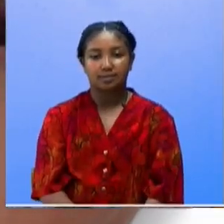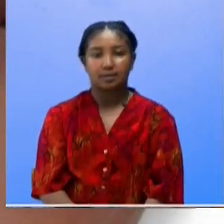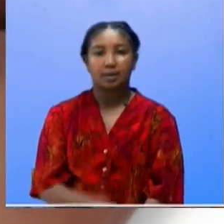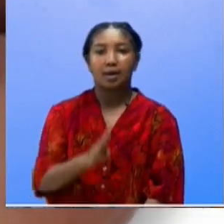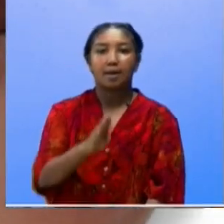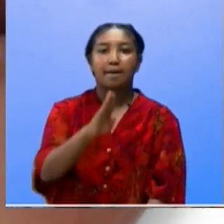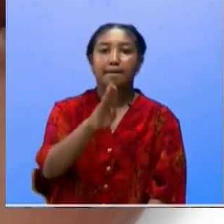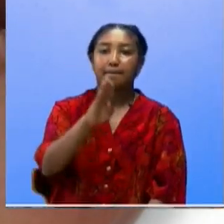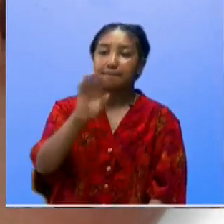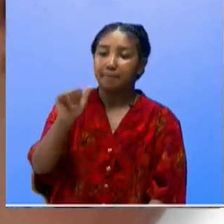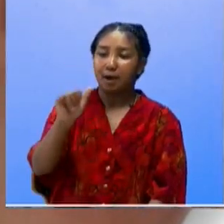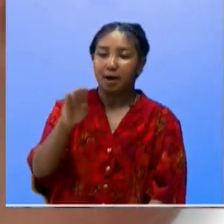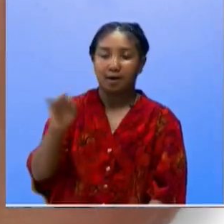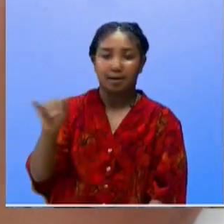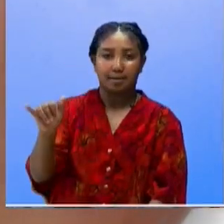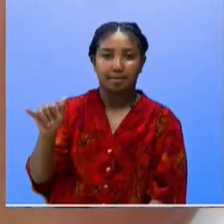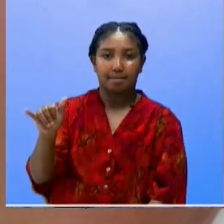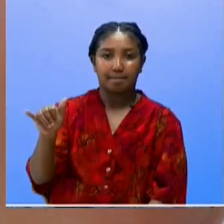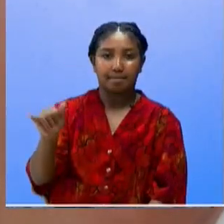by